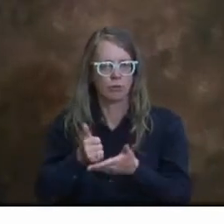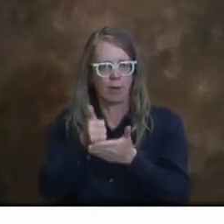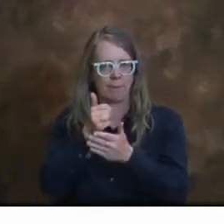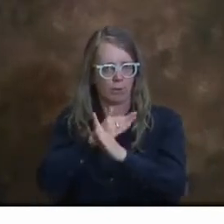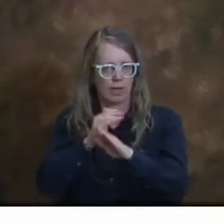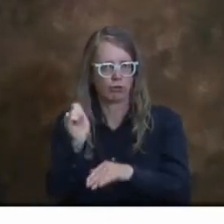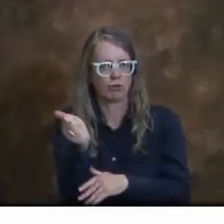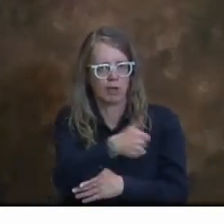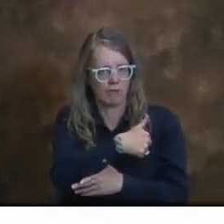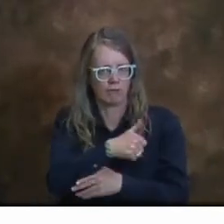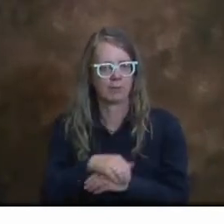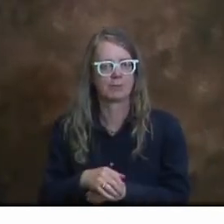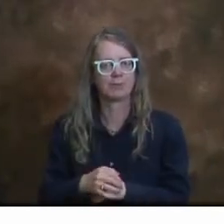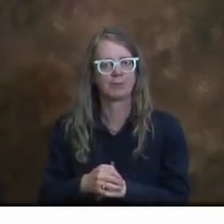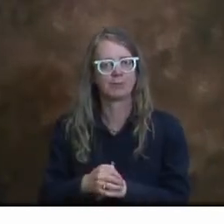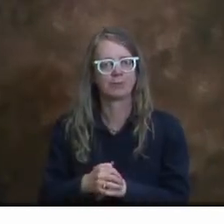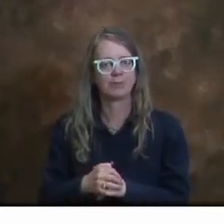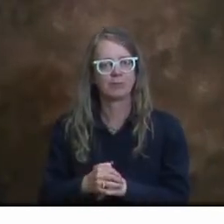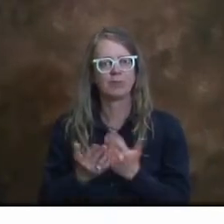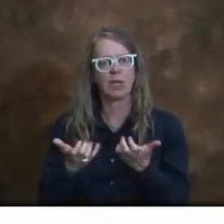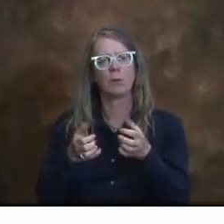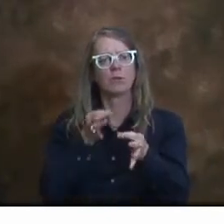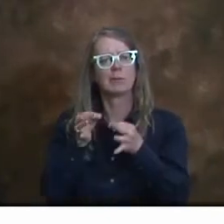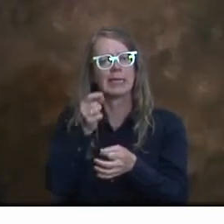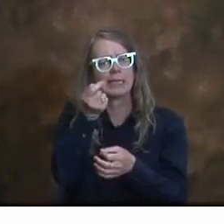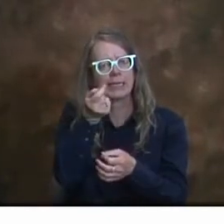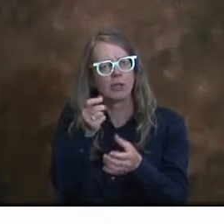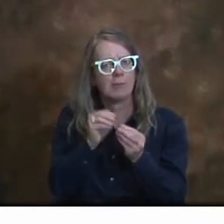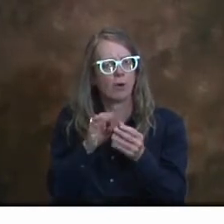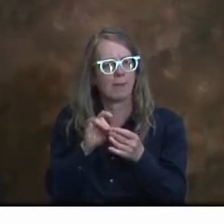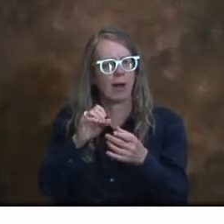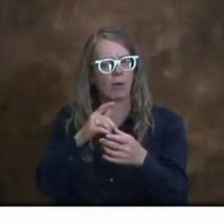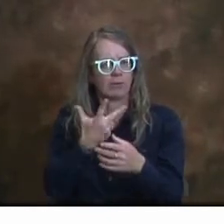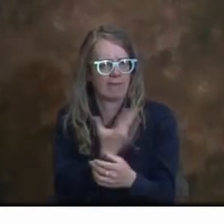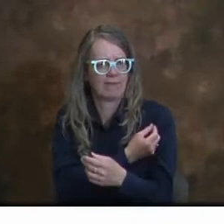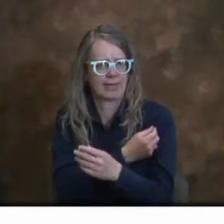I did want to talk a little bit more about the vaccine efforts.